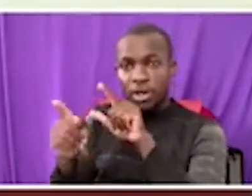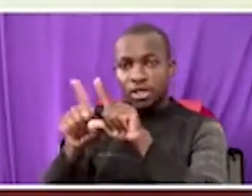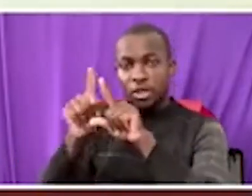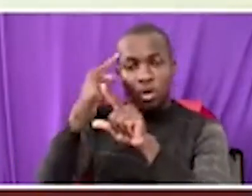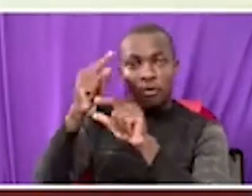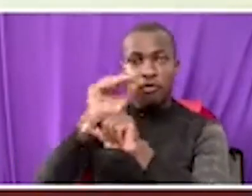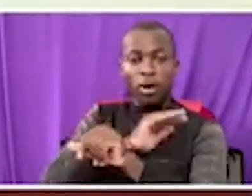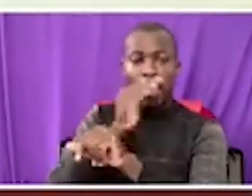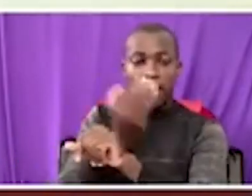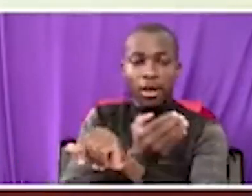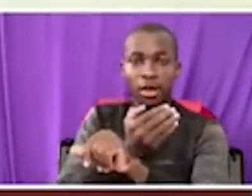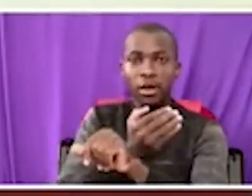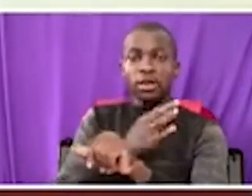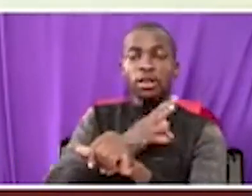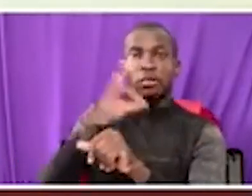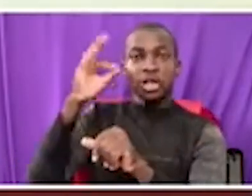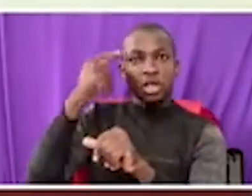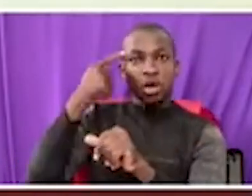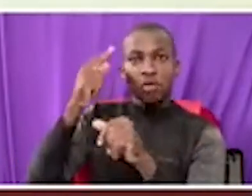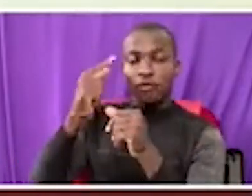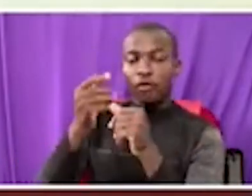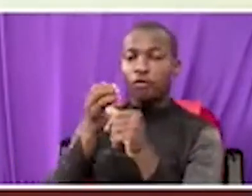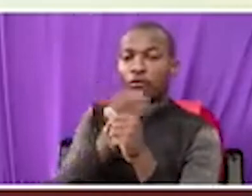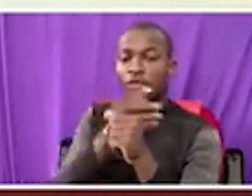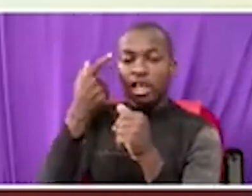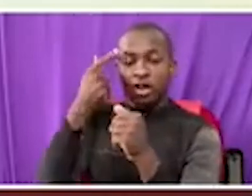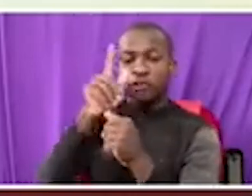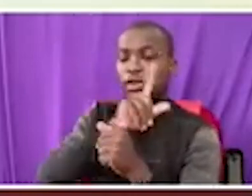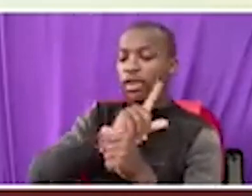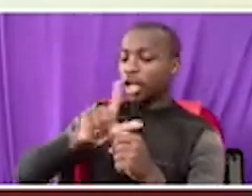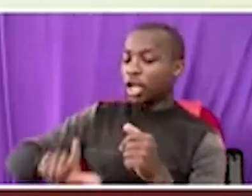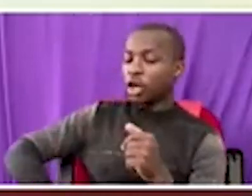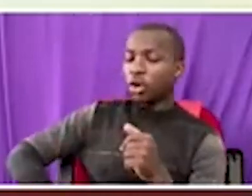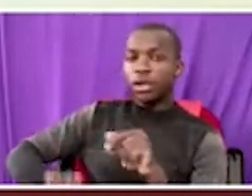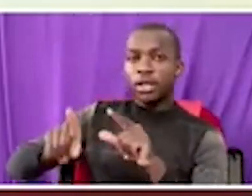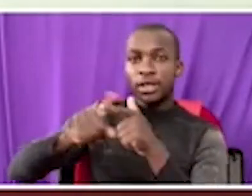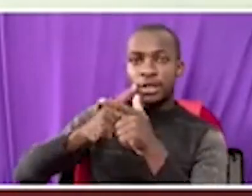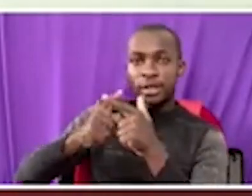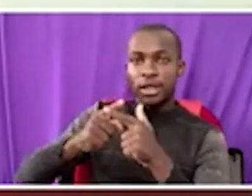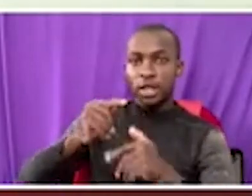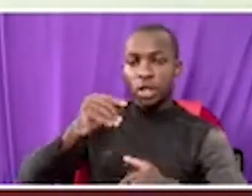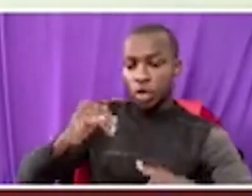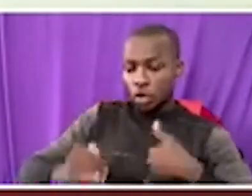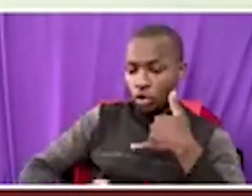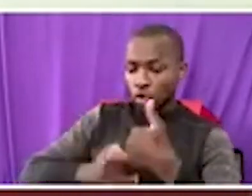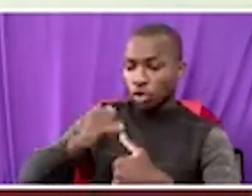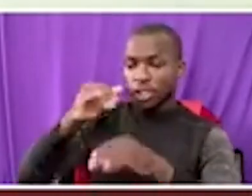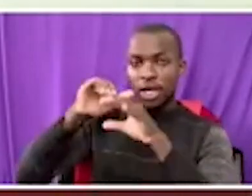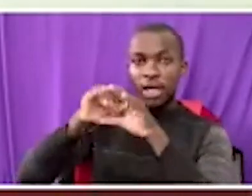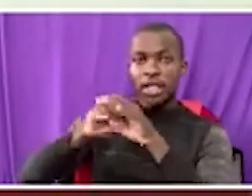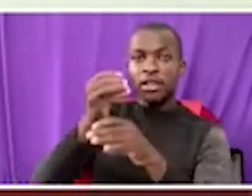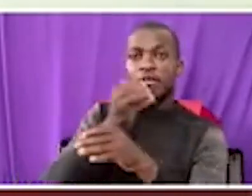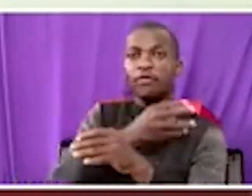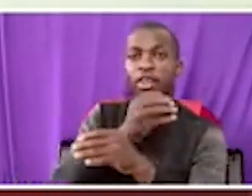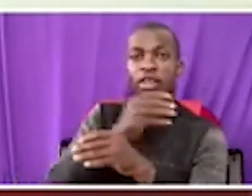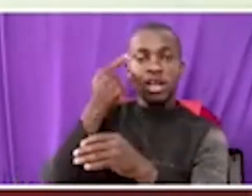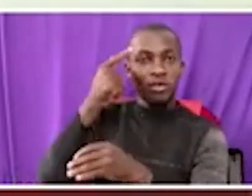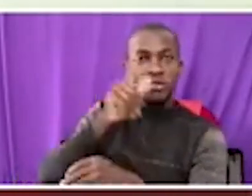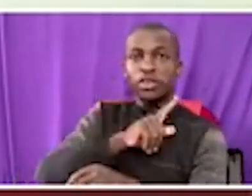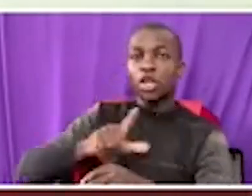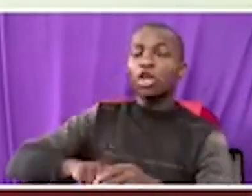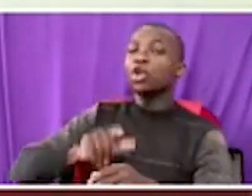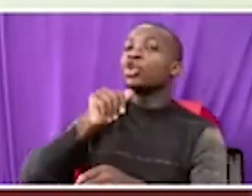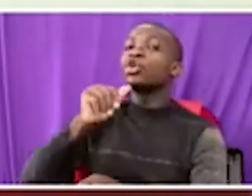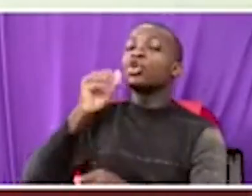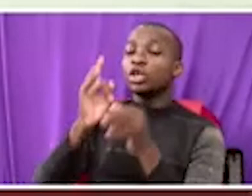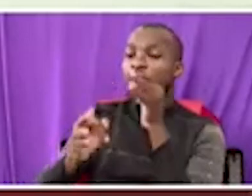the spirit of knowledge and of the fear of the Lord. And he will delight in the fear of the Lord. He will not judge by